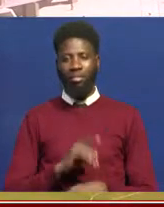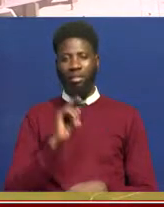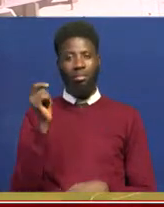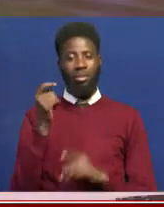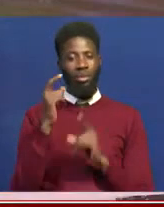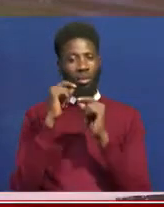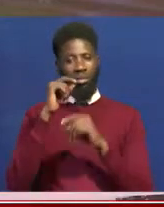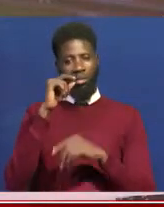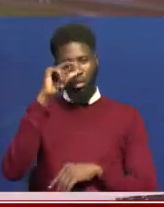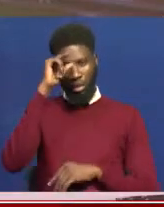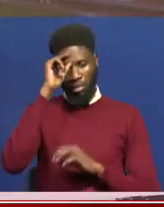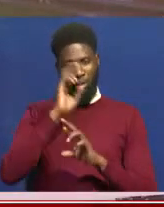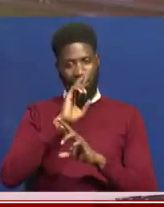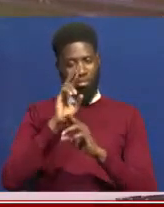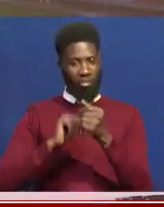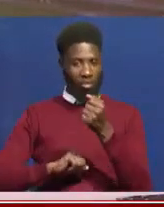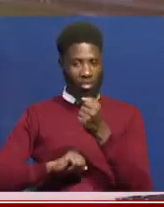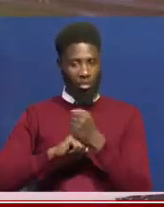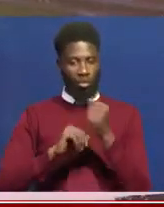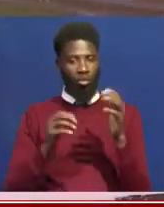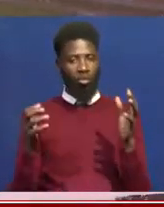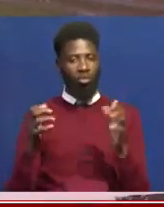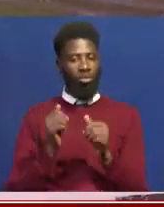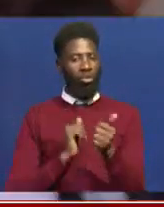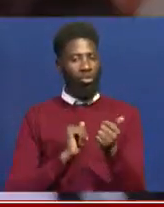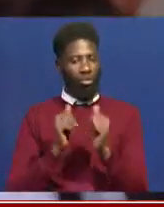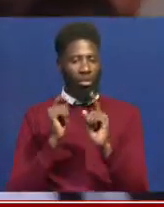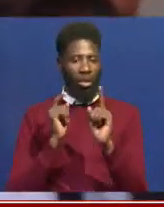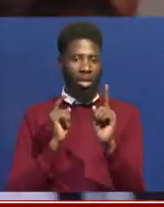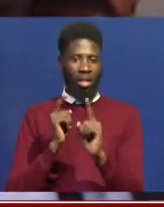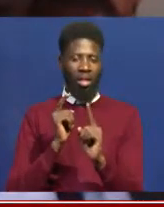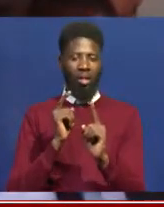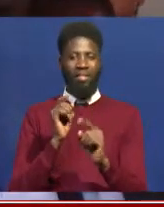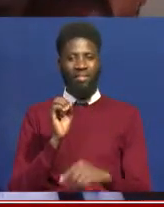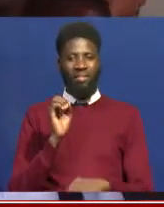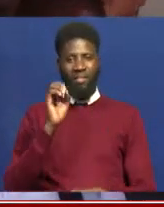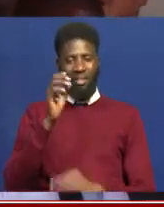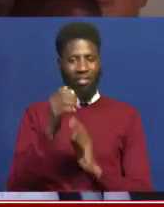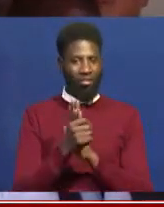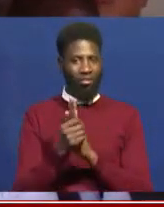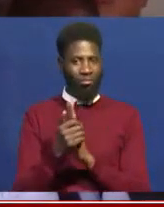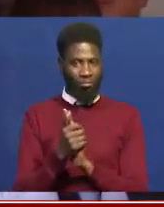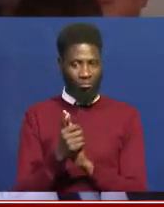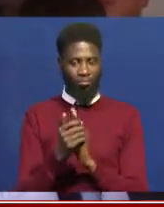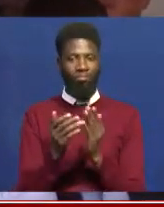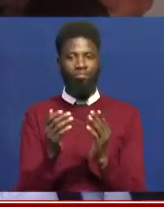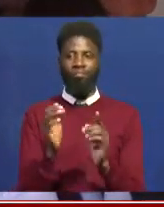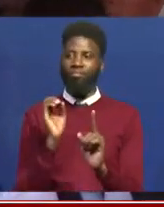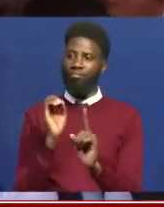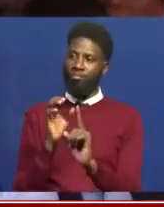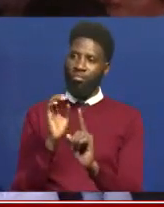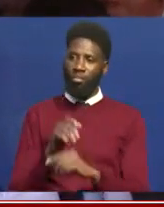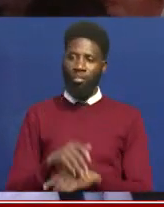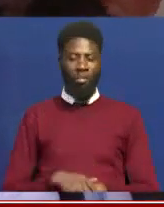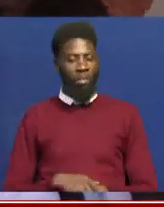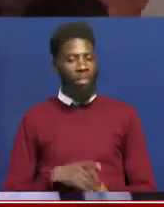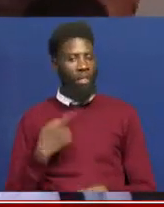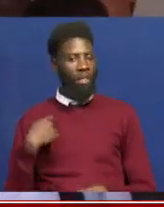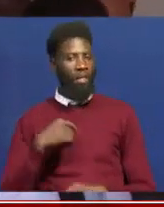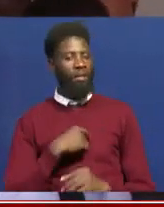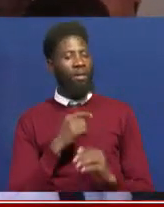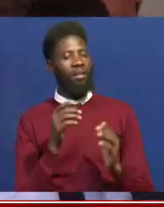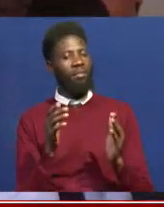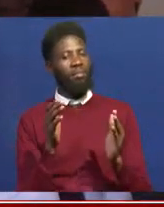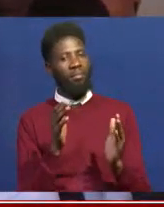facilitate sportsmen and women in a bid to nurture upcoming talents. So we are also imagining facilities in places like Mombasa, and we